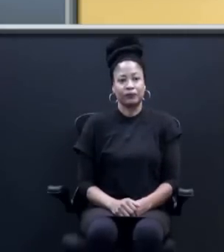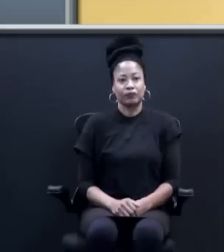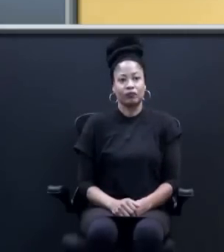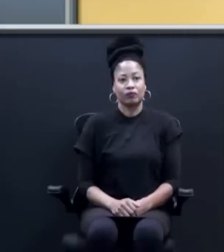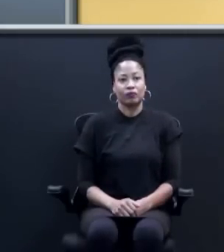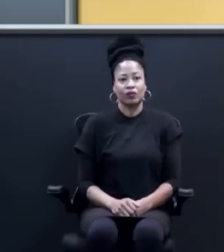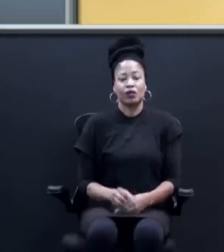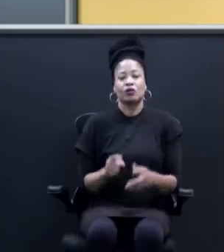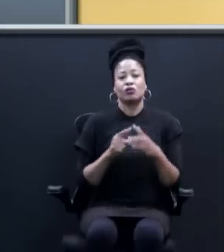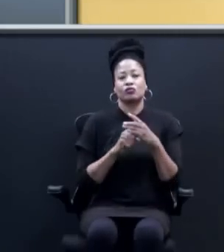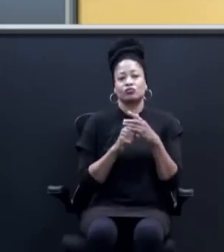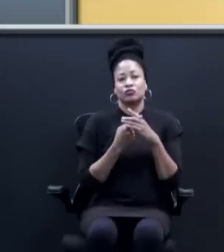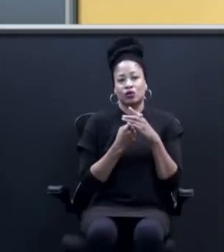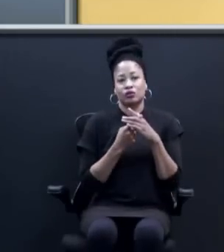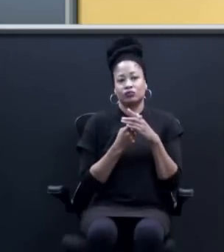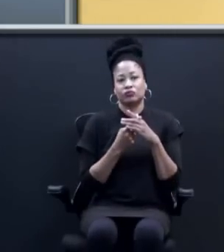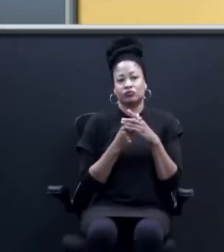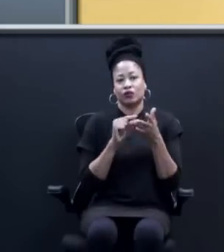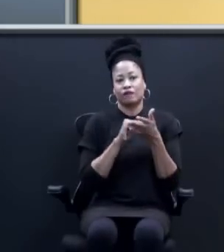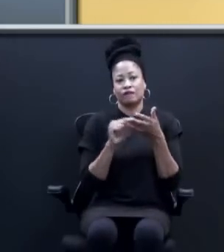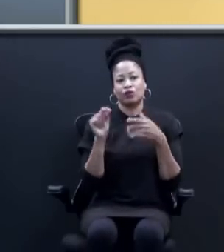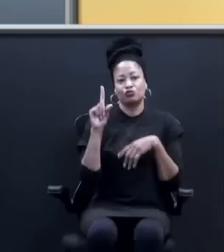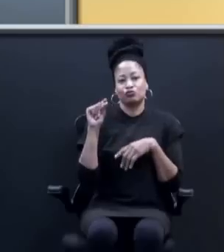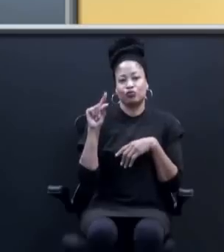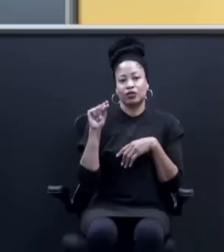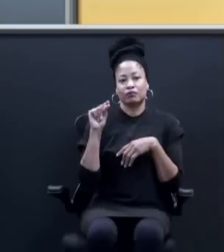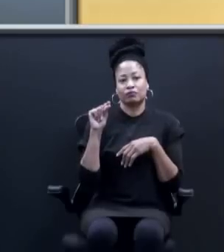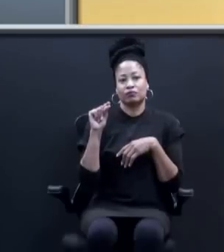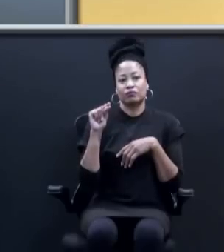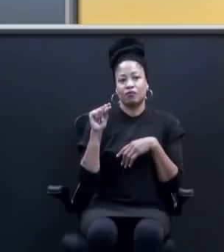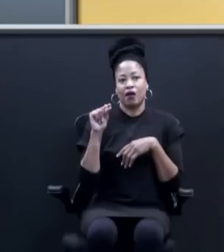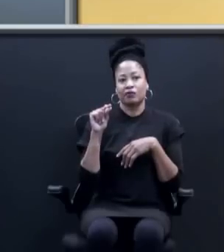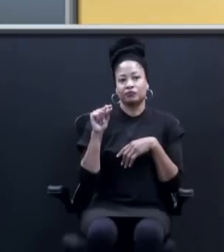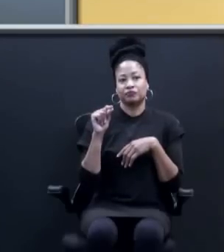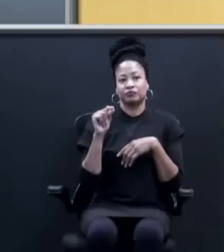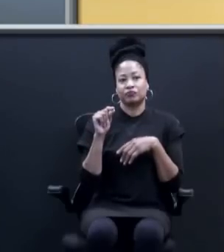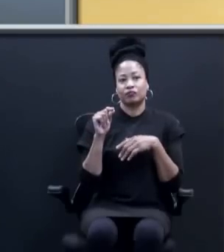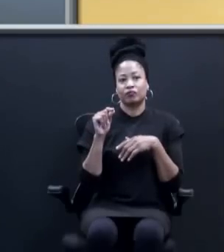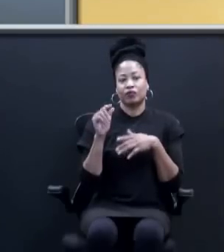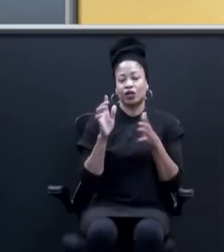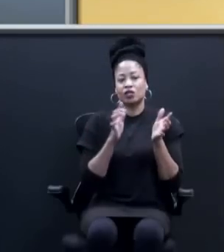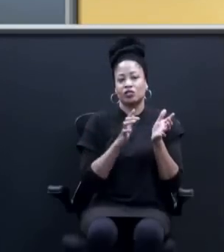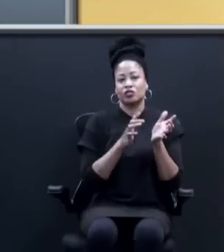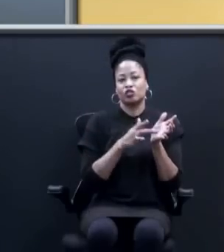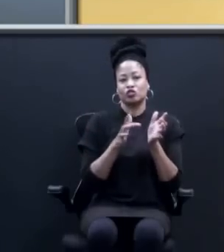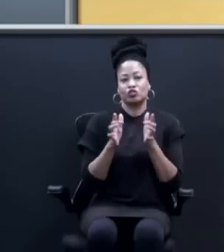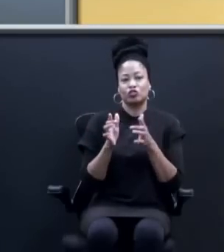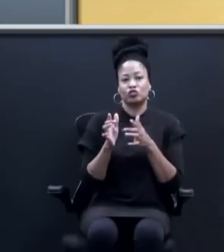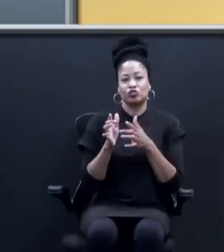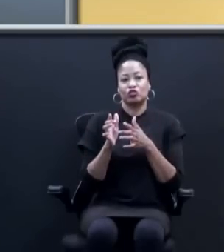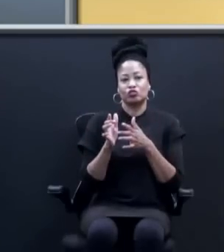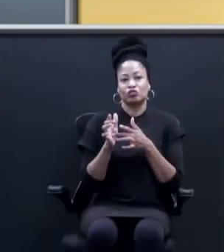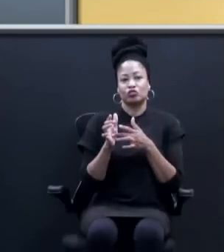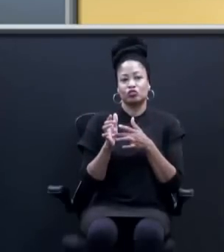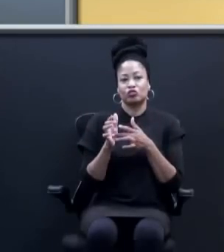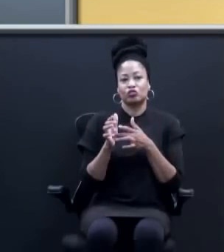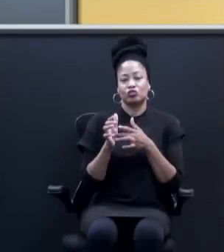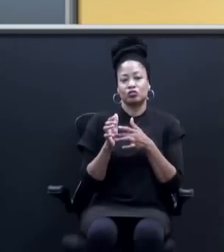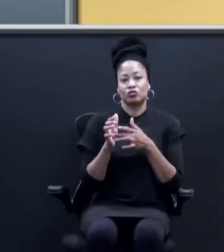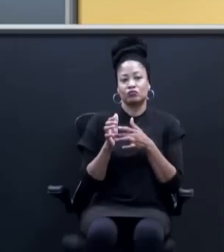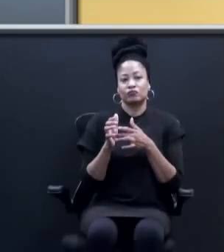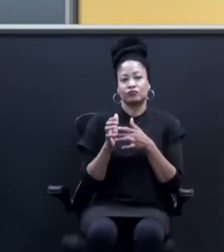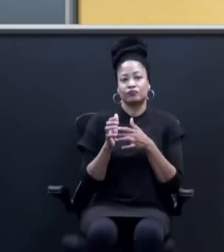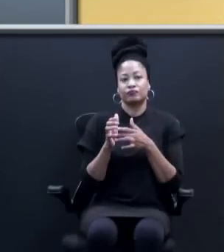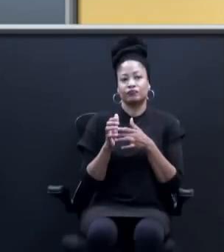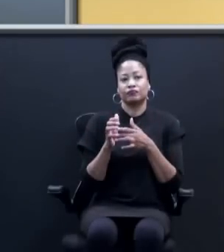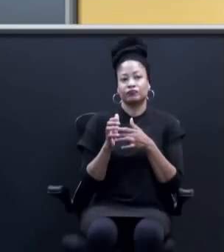And we're going to start at verse 20. Because Jesus had risen, sister and brother. And when was the woman there?